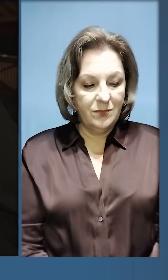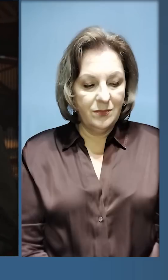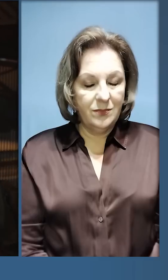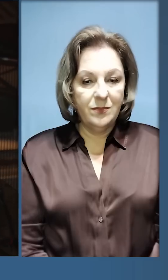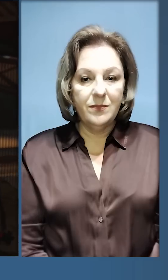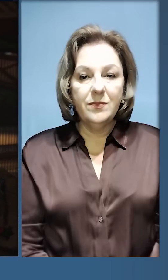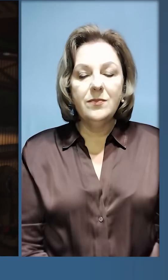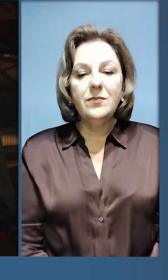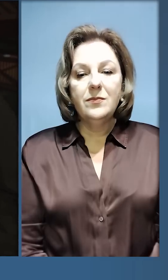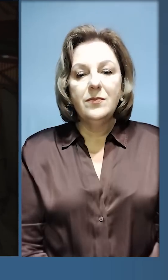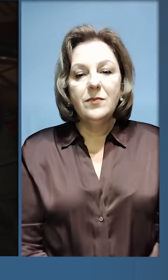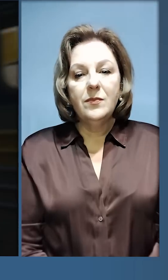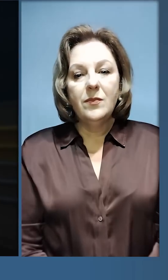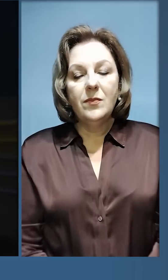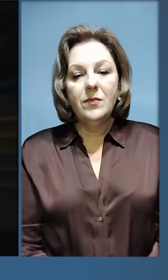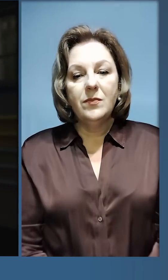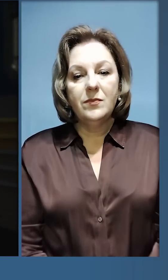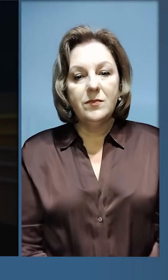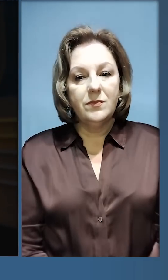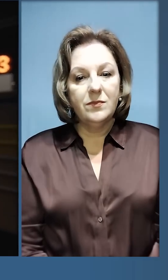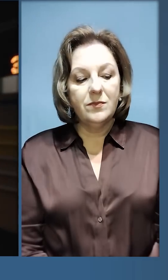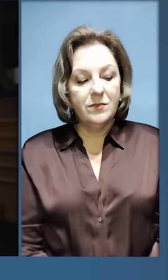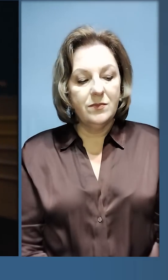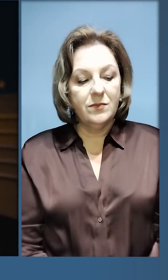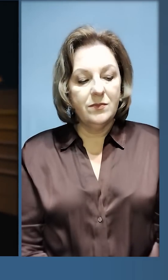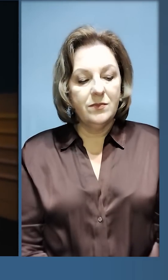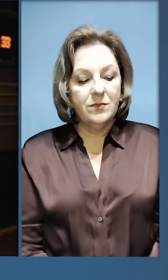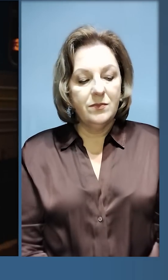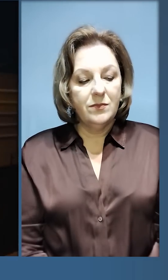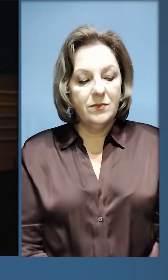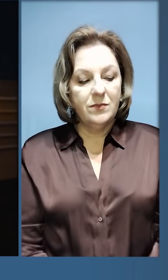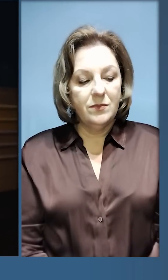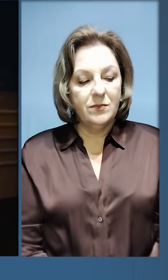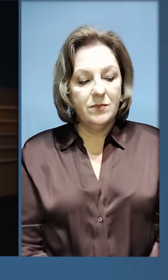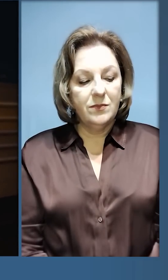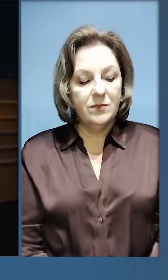that. Okay, Thank you. very much. Hello.